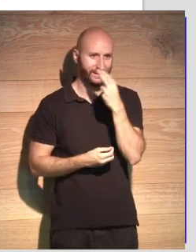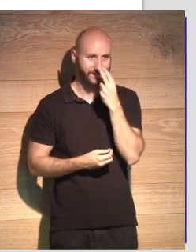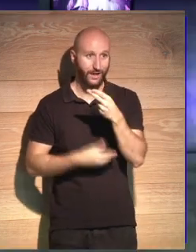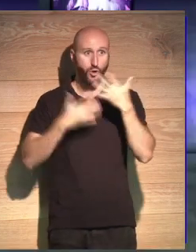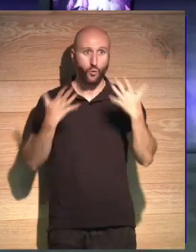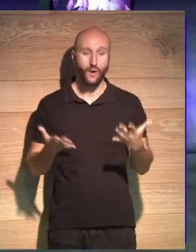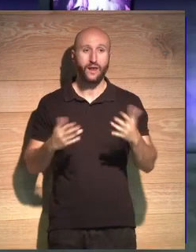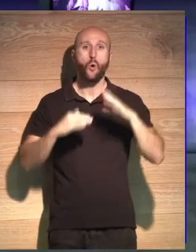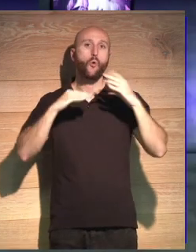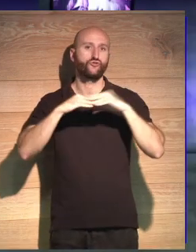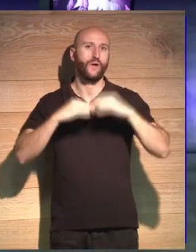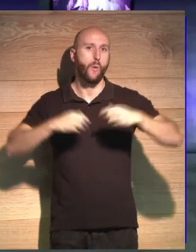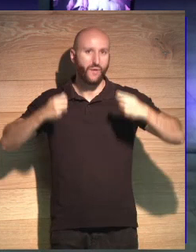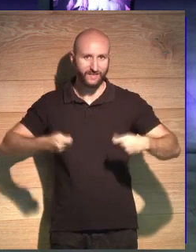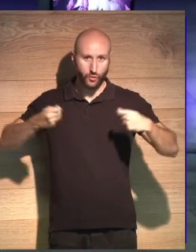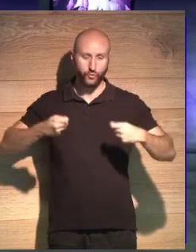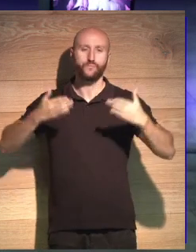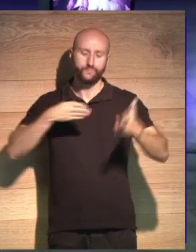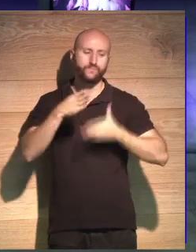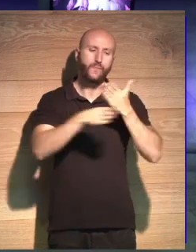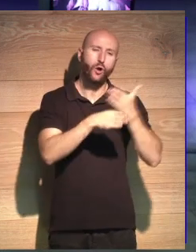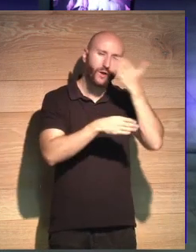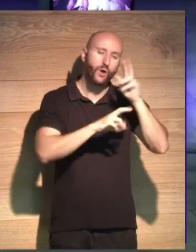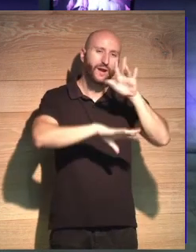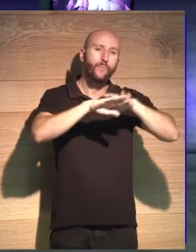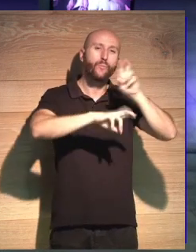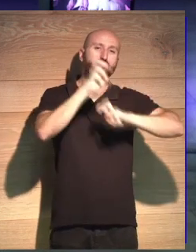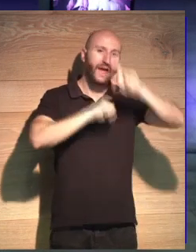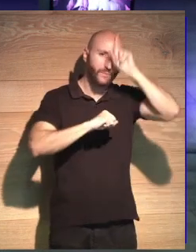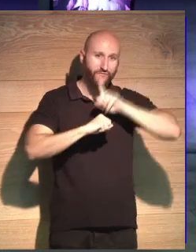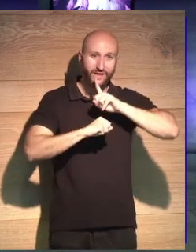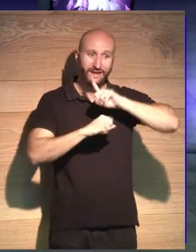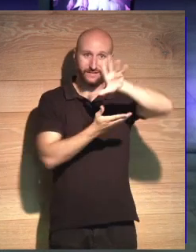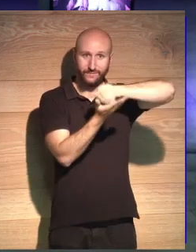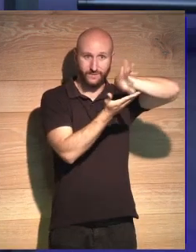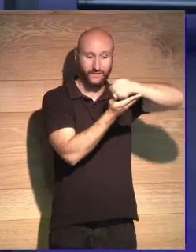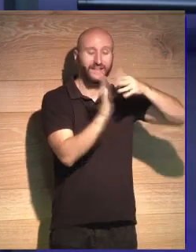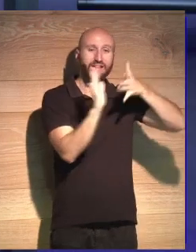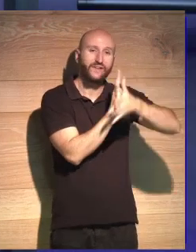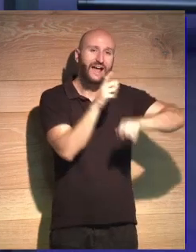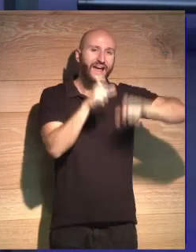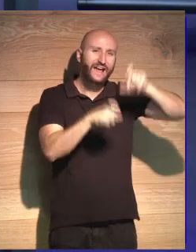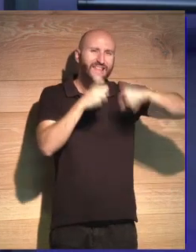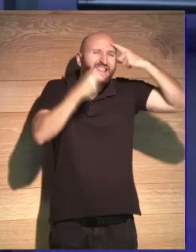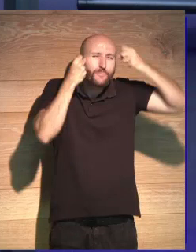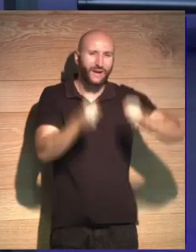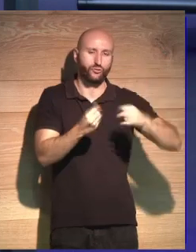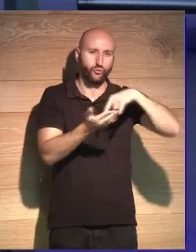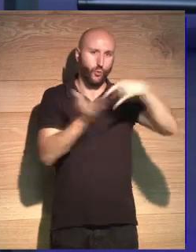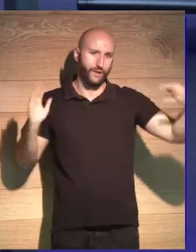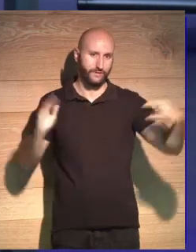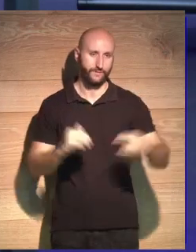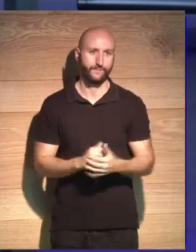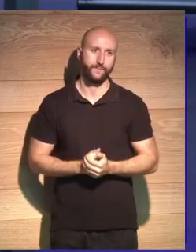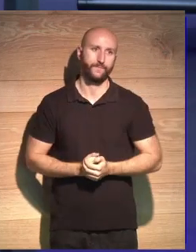a concept that I was very interested in, which is the heavy users, children who are really excelling